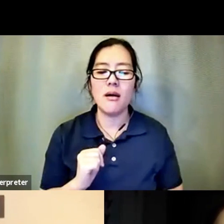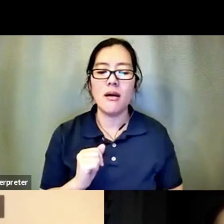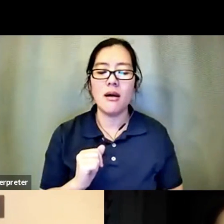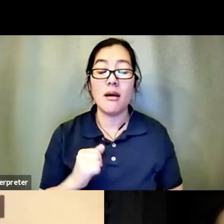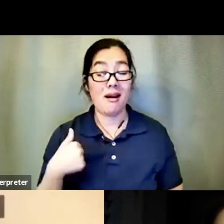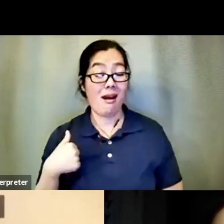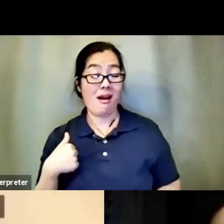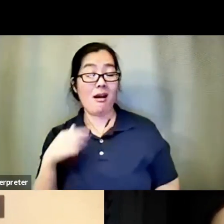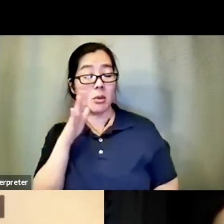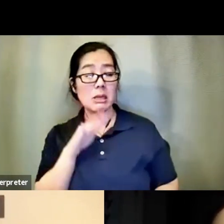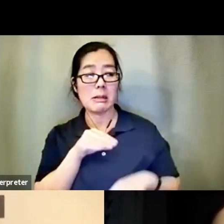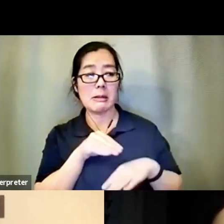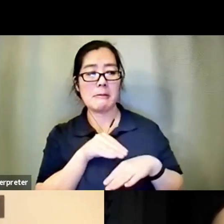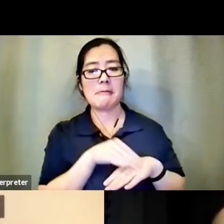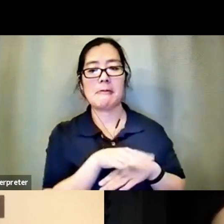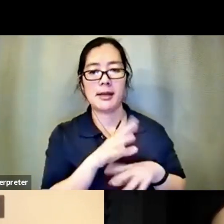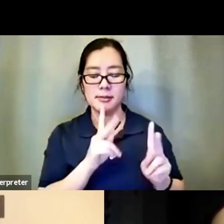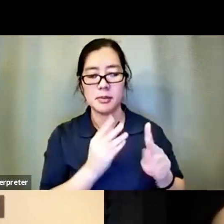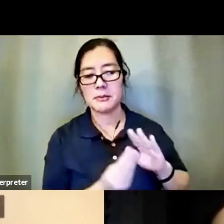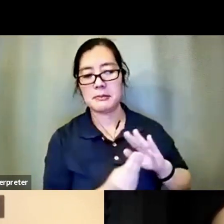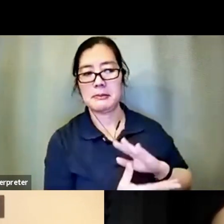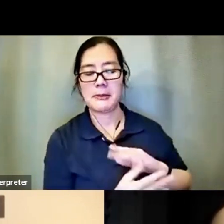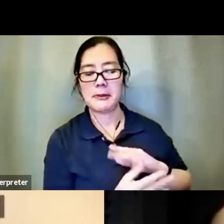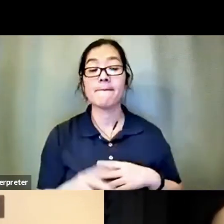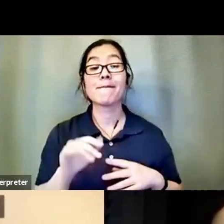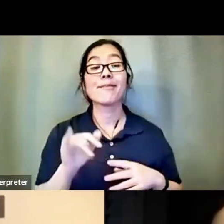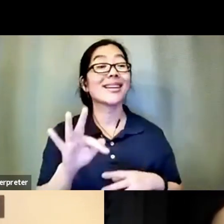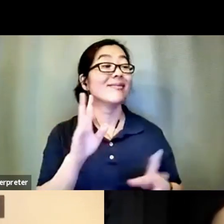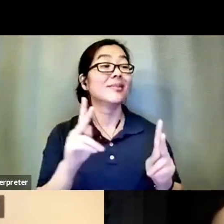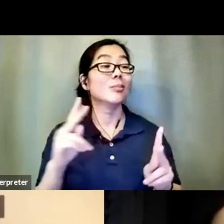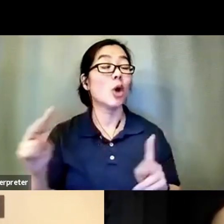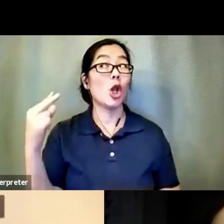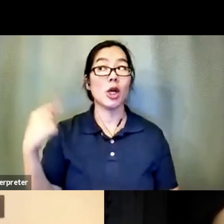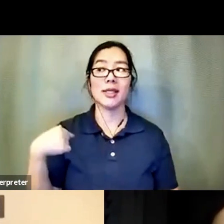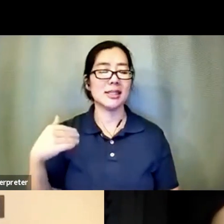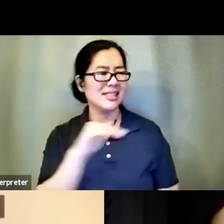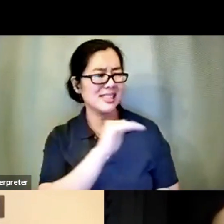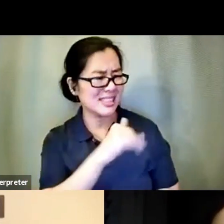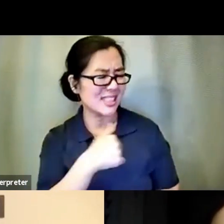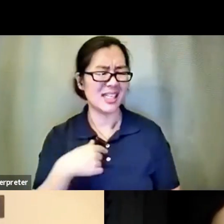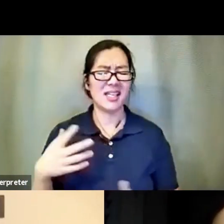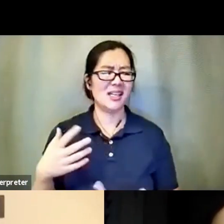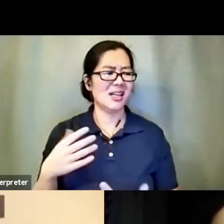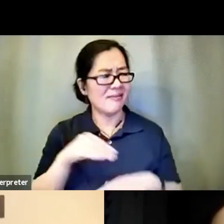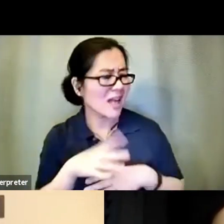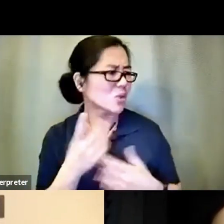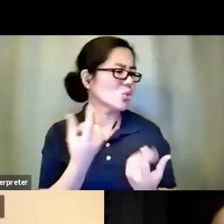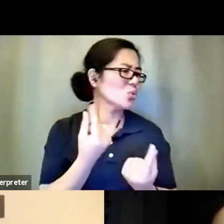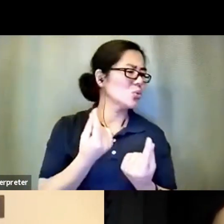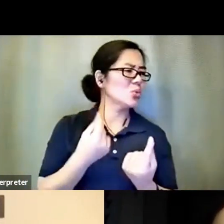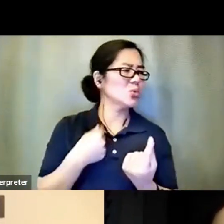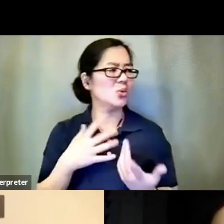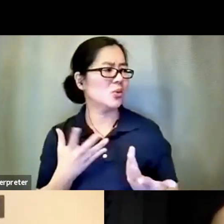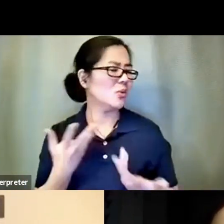advise people who turn to me for advice or mentorship to not just jump on this bandwagon of, calling